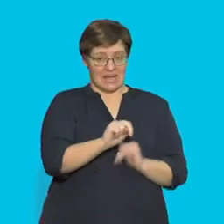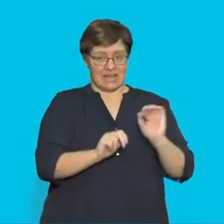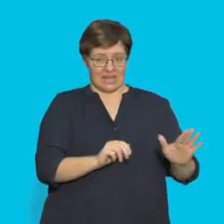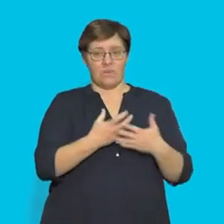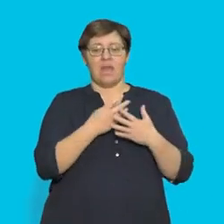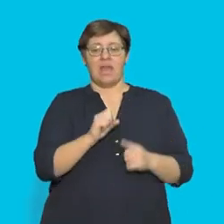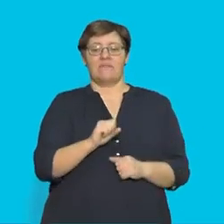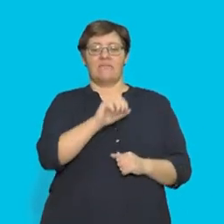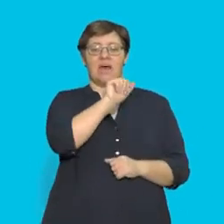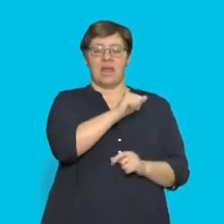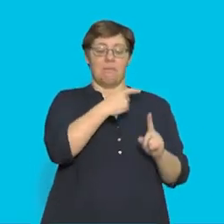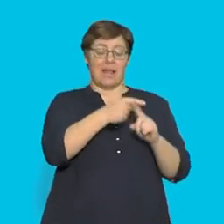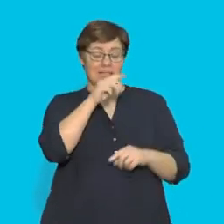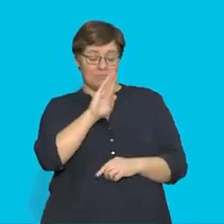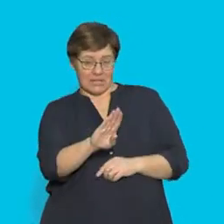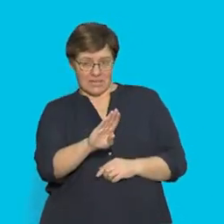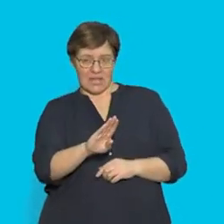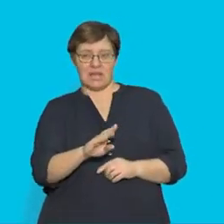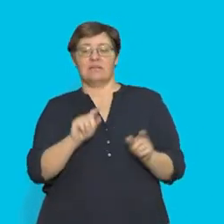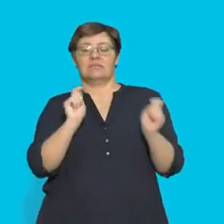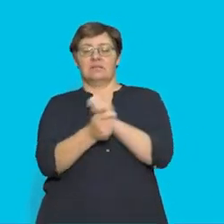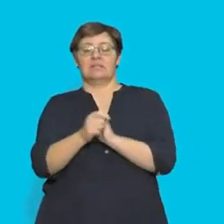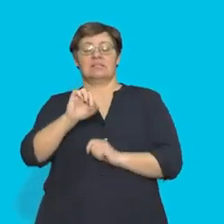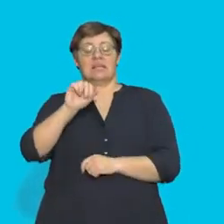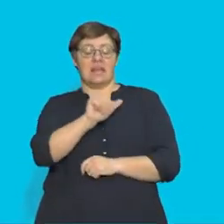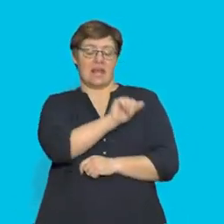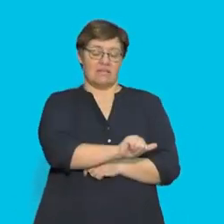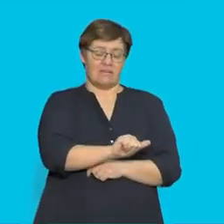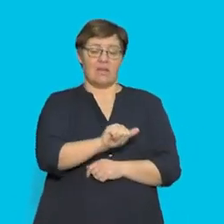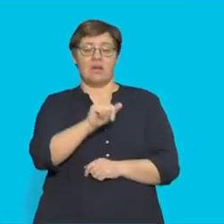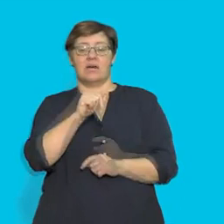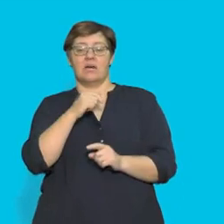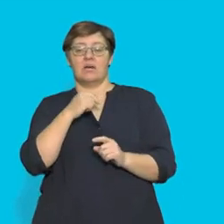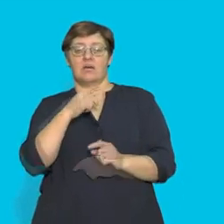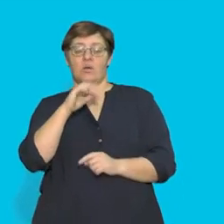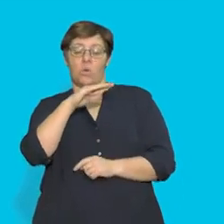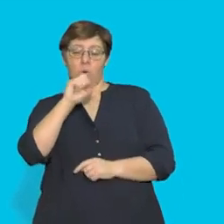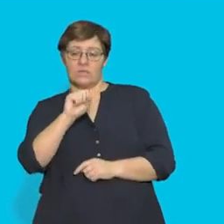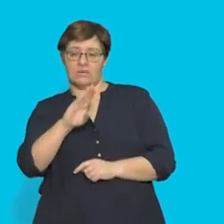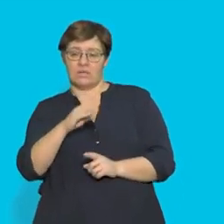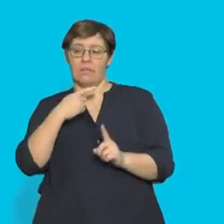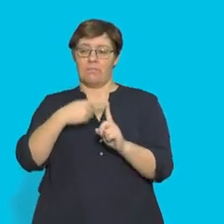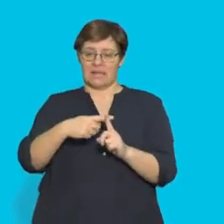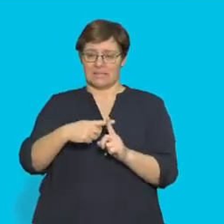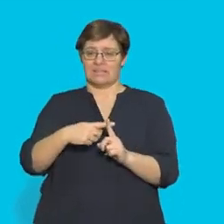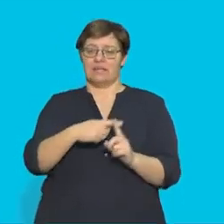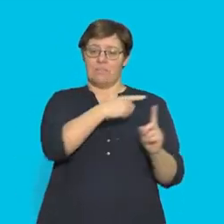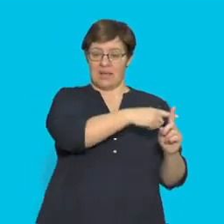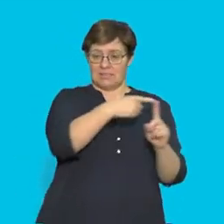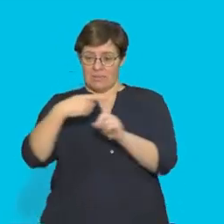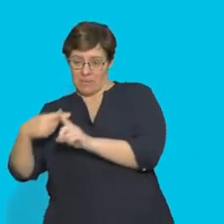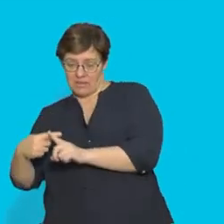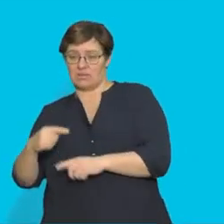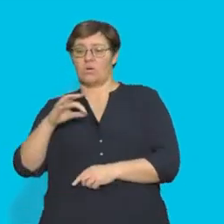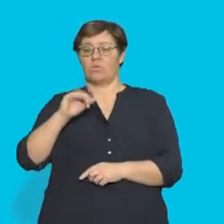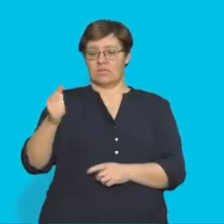And for the sine rule, for the sine one, we have sine of alpha plus beta becomes sine alpha cos beta, and the sine